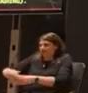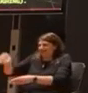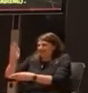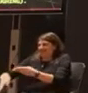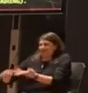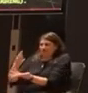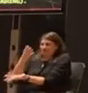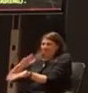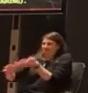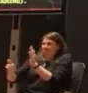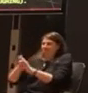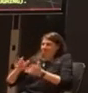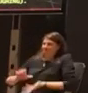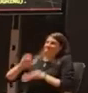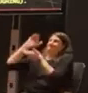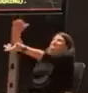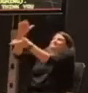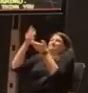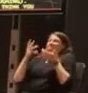But I think you also enjoyed